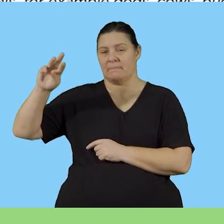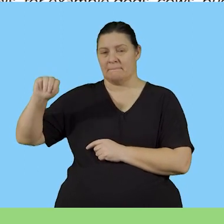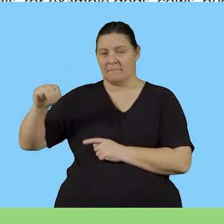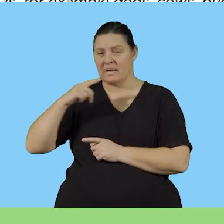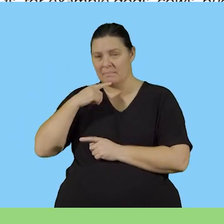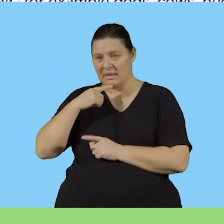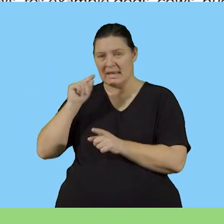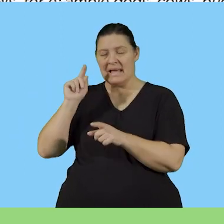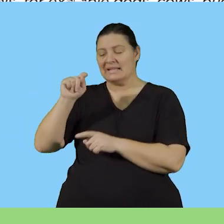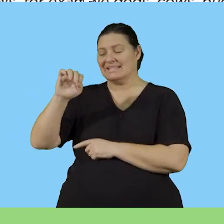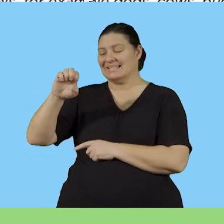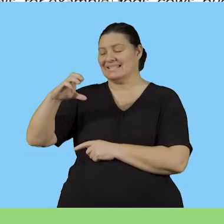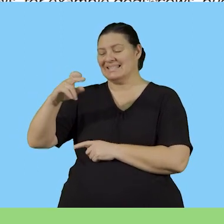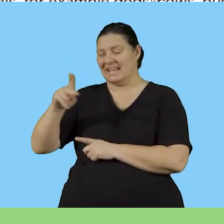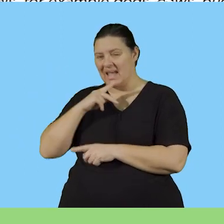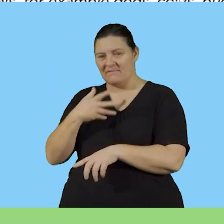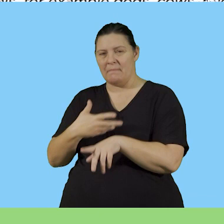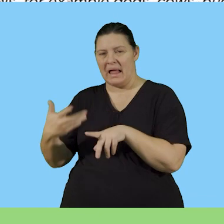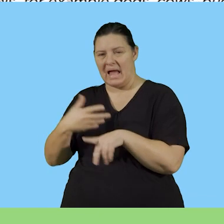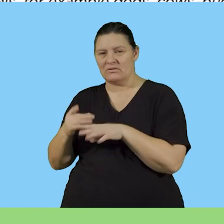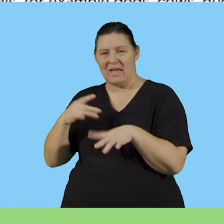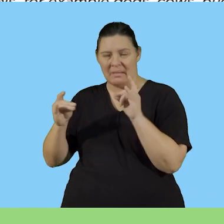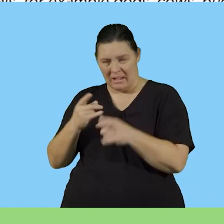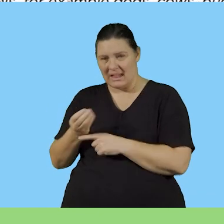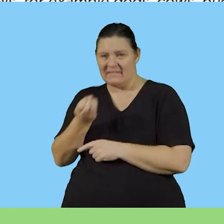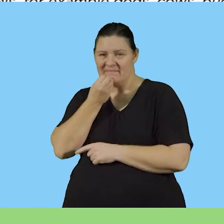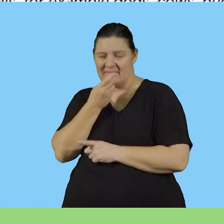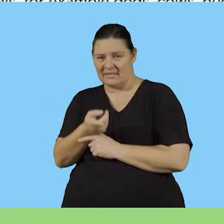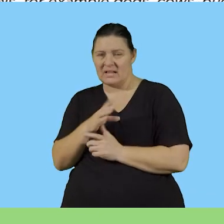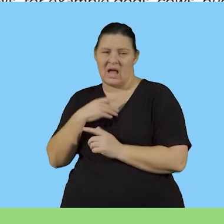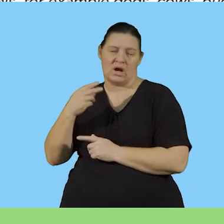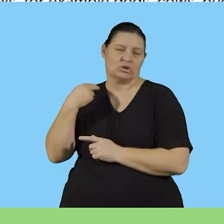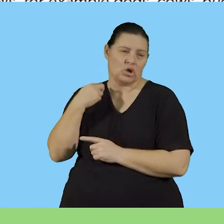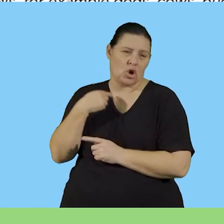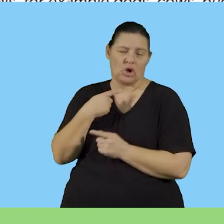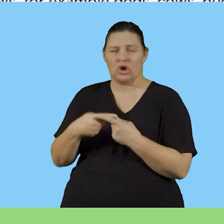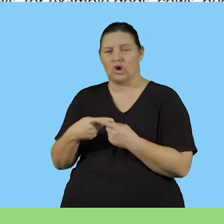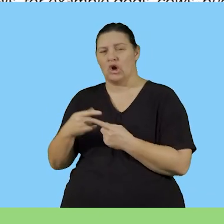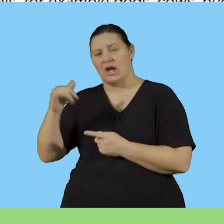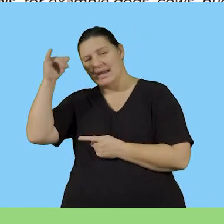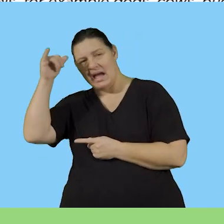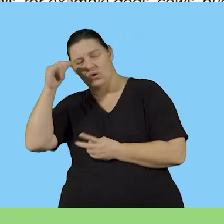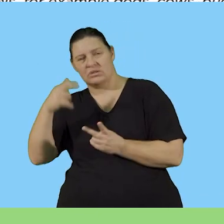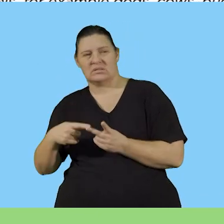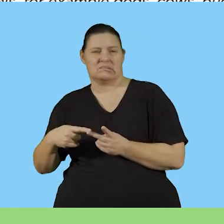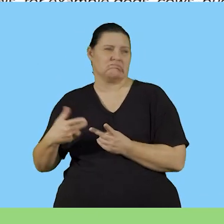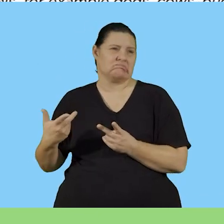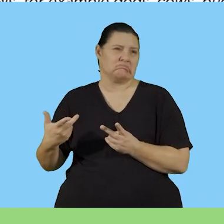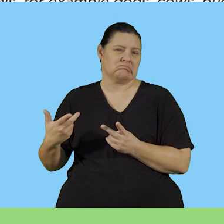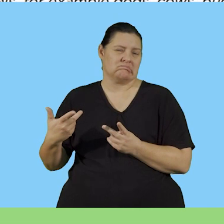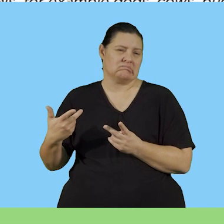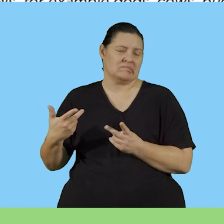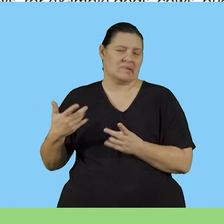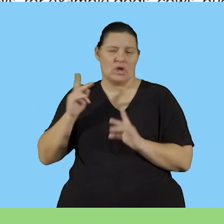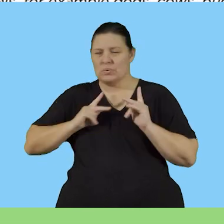here we have ticks, which are parasites, and they feed off blood of many animals. For example, dogs, cows, bugs, and